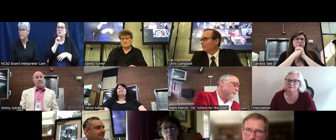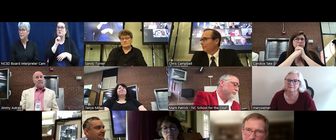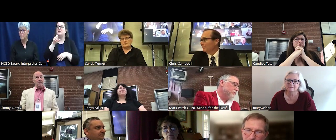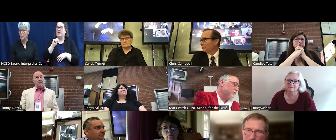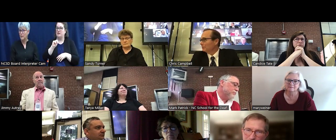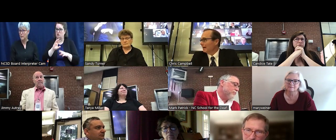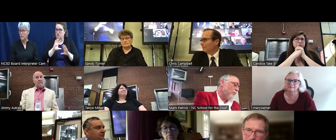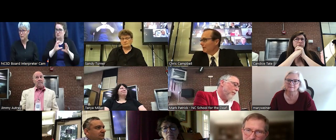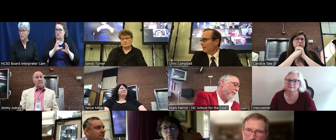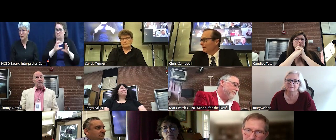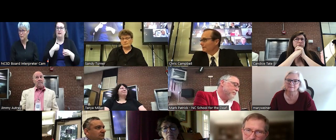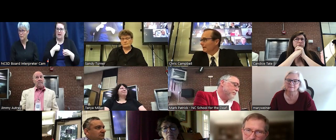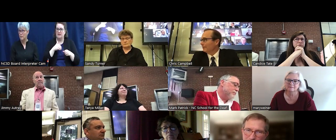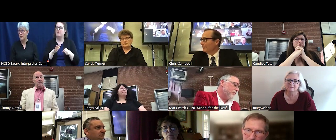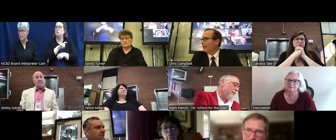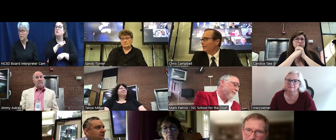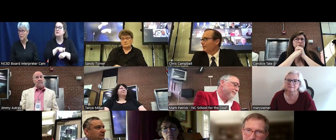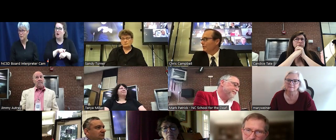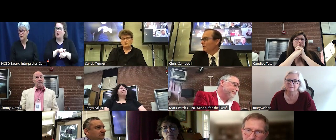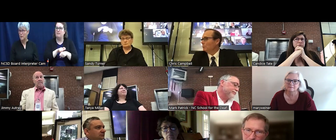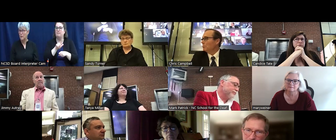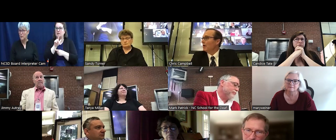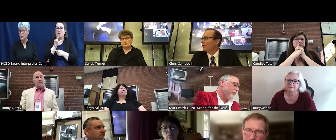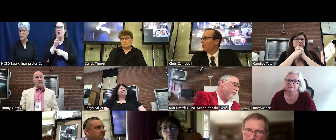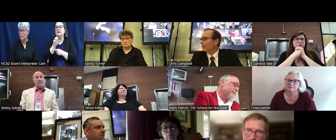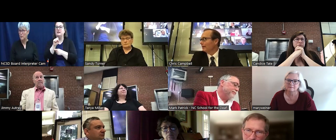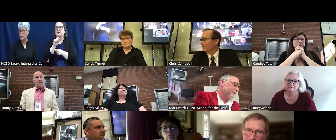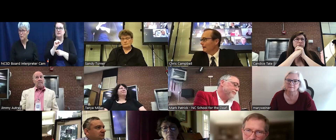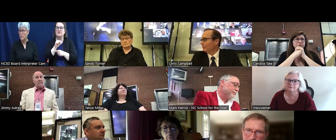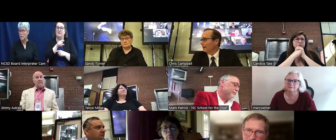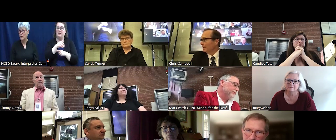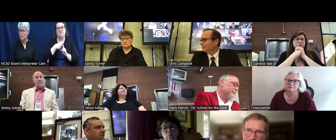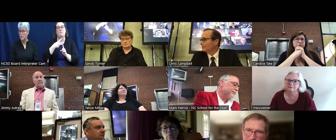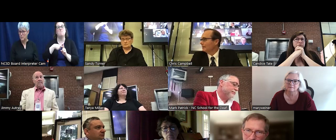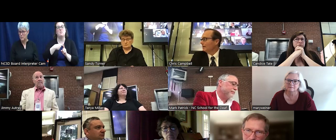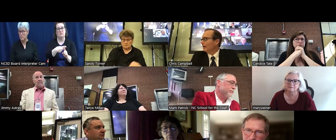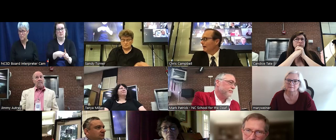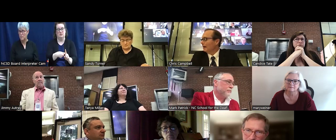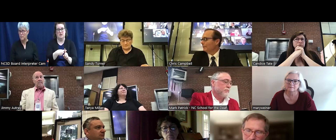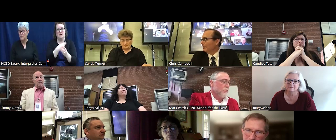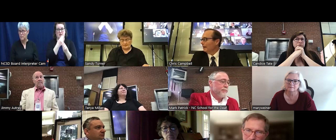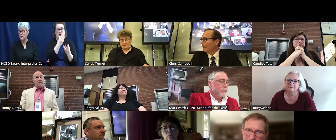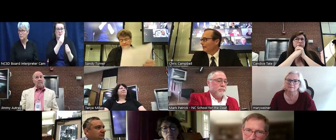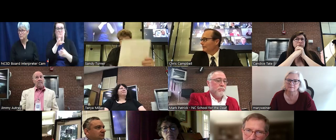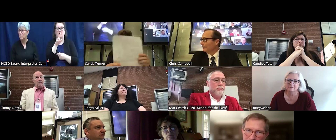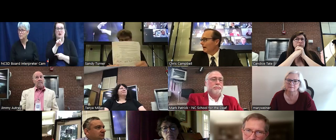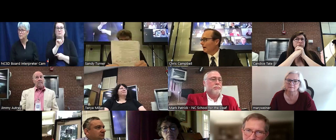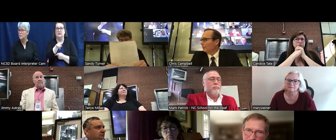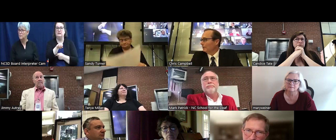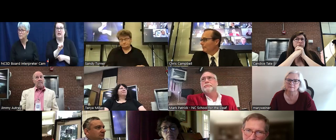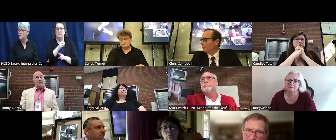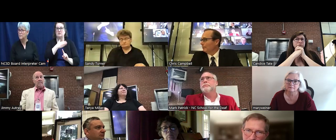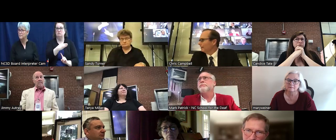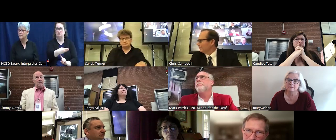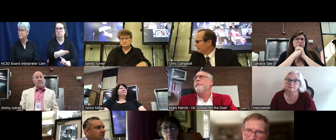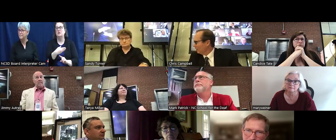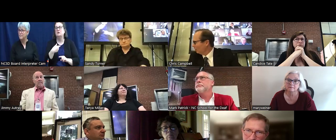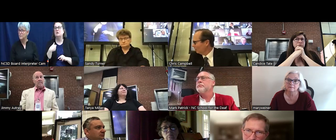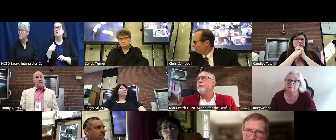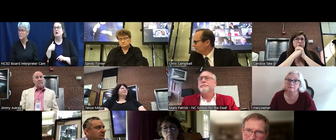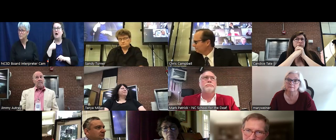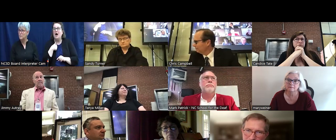a full-time lobbyist, and they do monthly updates. And I would think